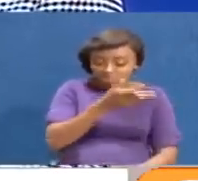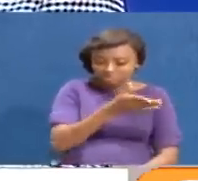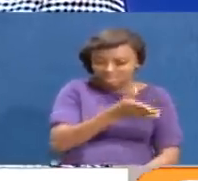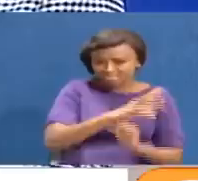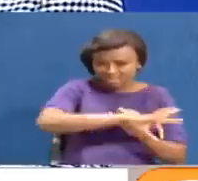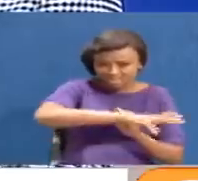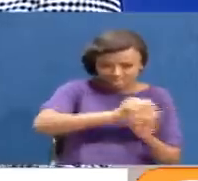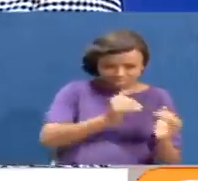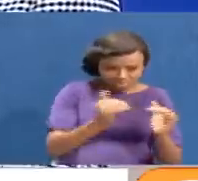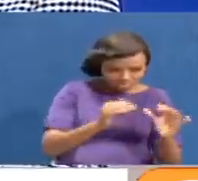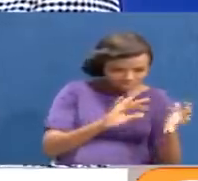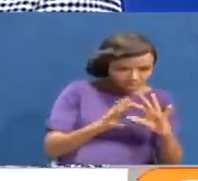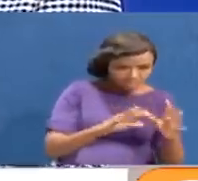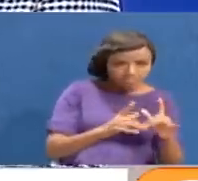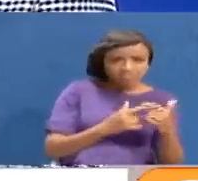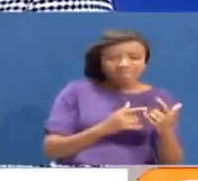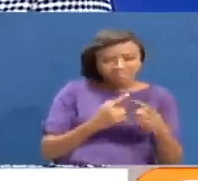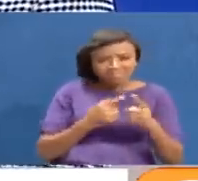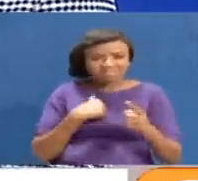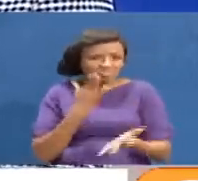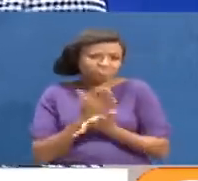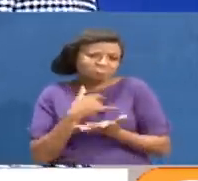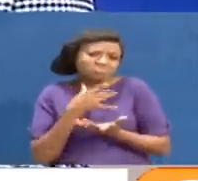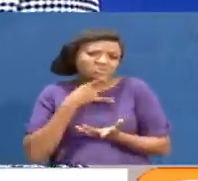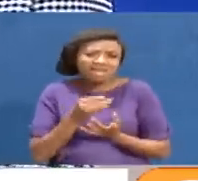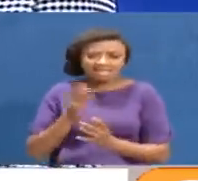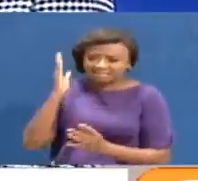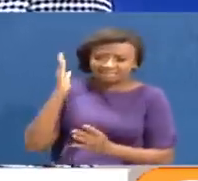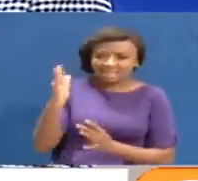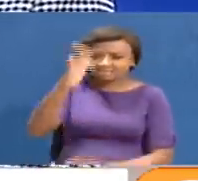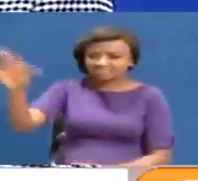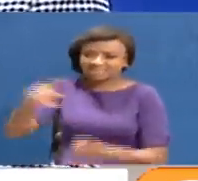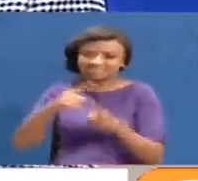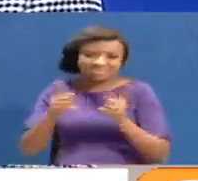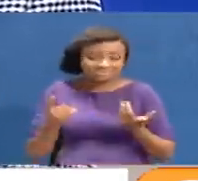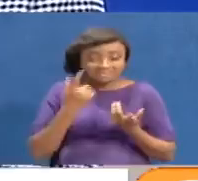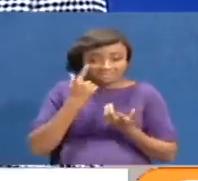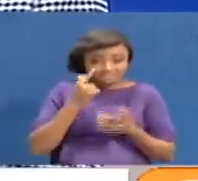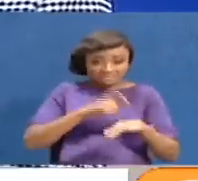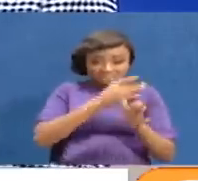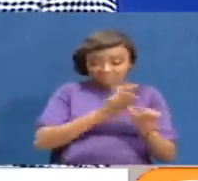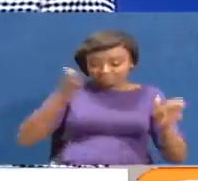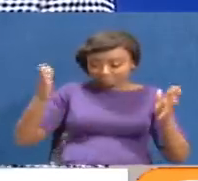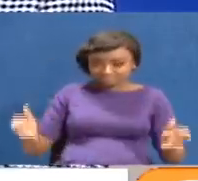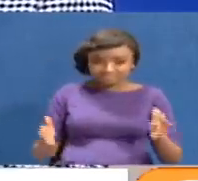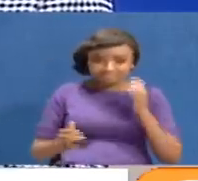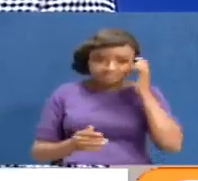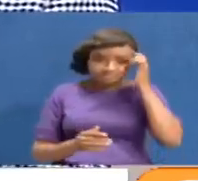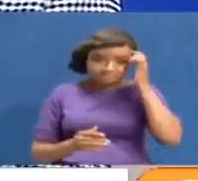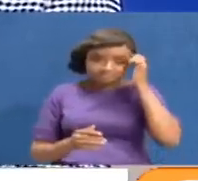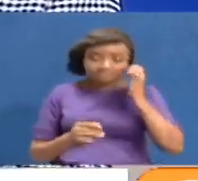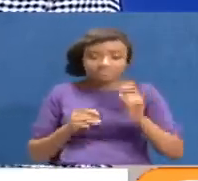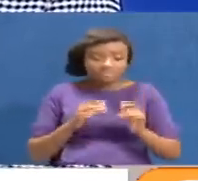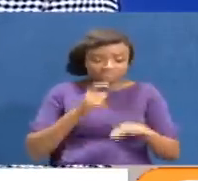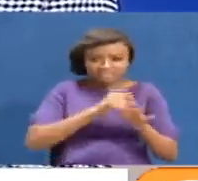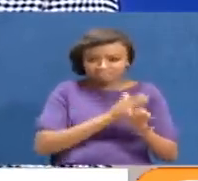of avoiding parliament. I would have loved we do it in parliament, yeah? But the time, when you look at the timelines and the approvals you have